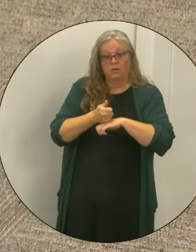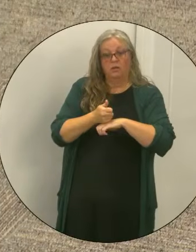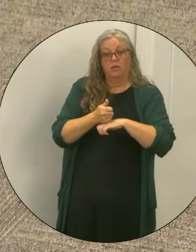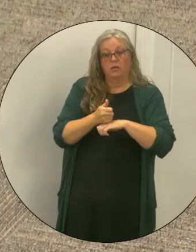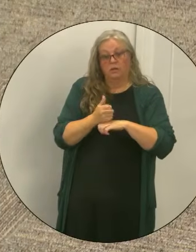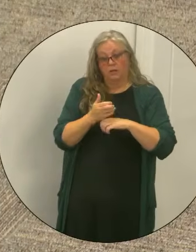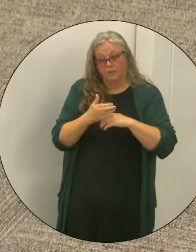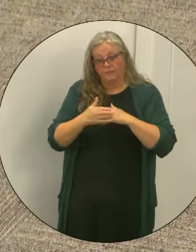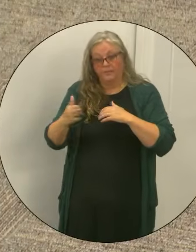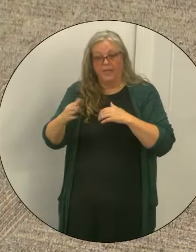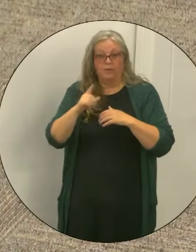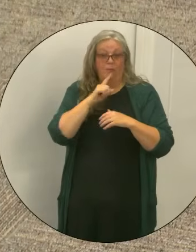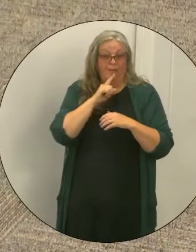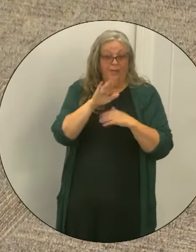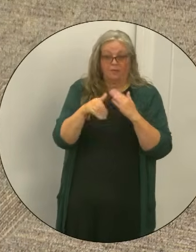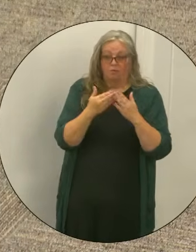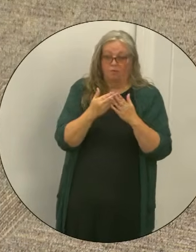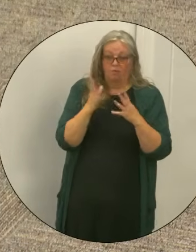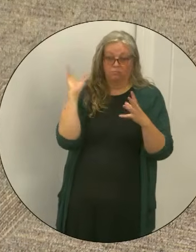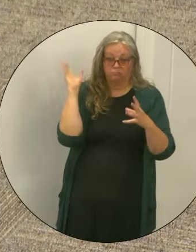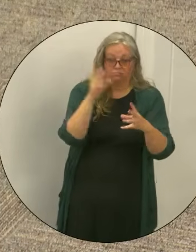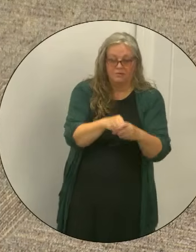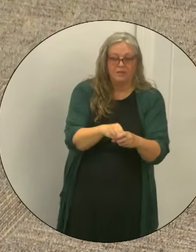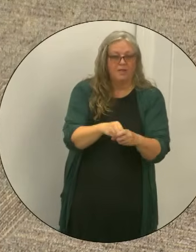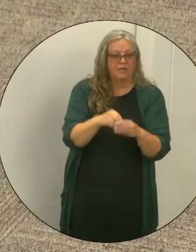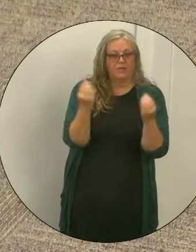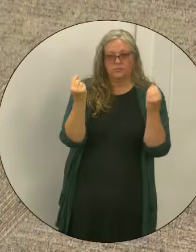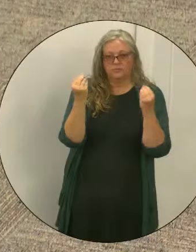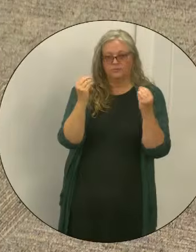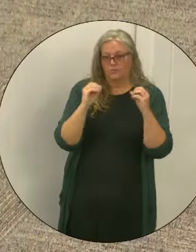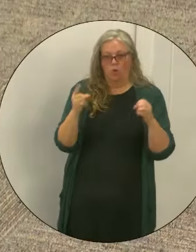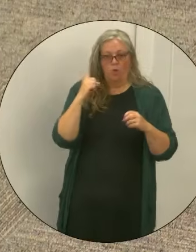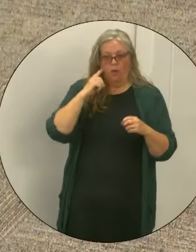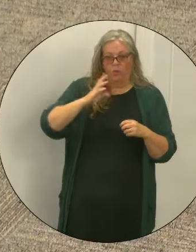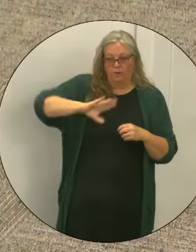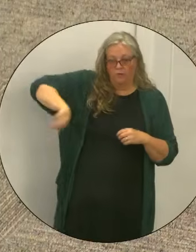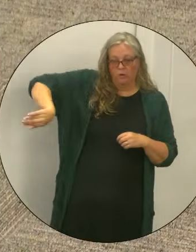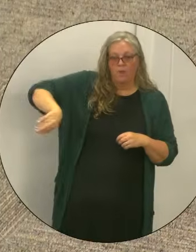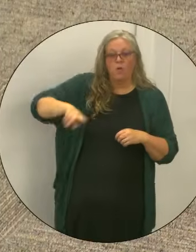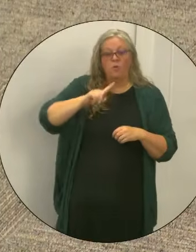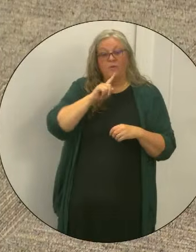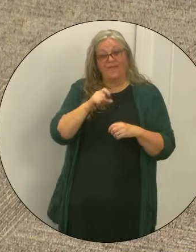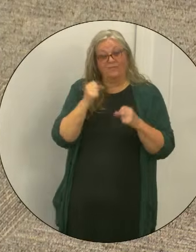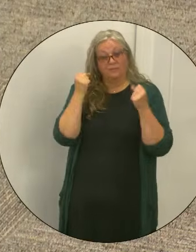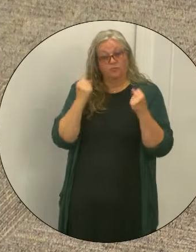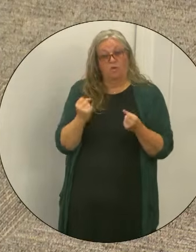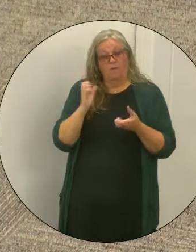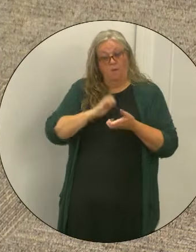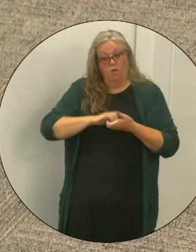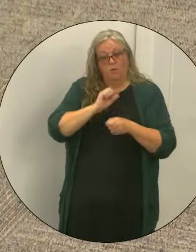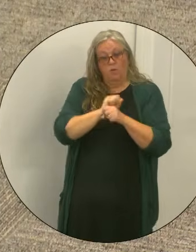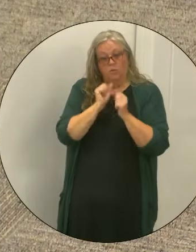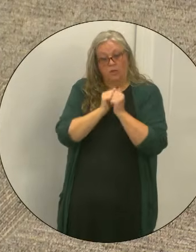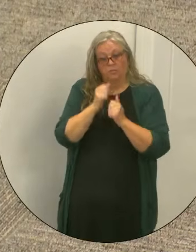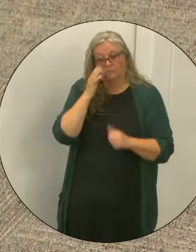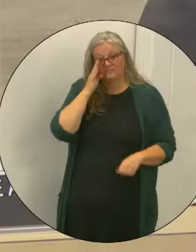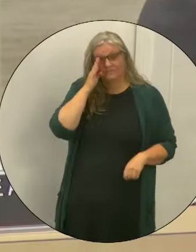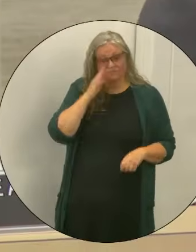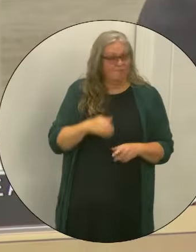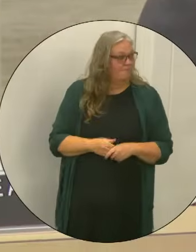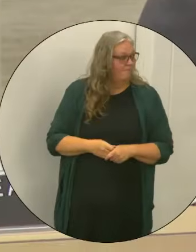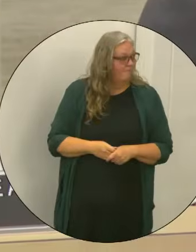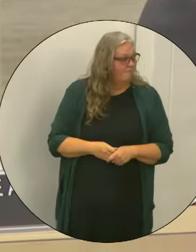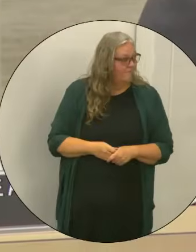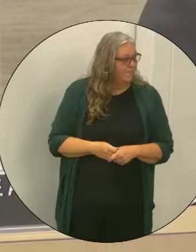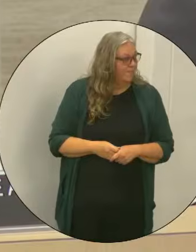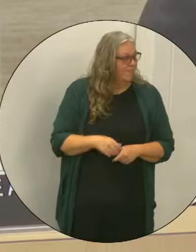it is all hands on deck, and there's nobody that's turned away, but we really have some strong partners that are working together now. Thank you. And Madam